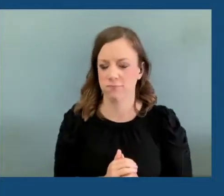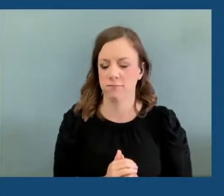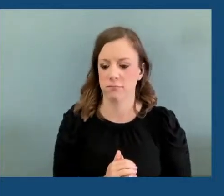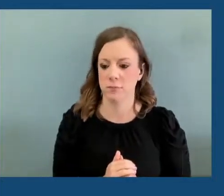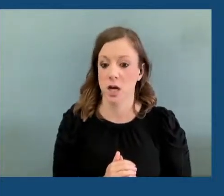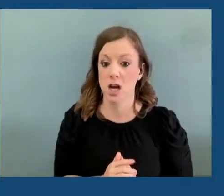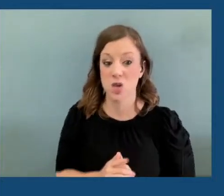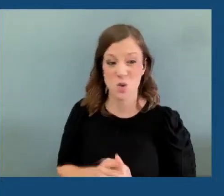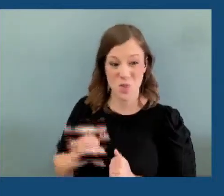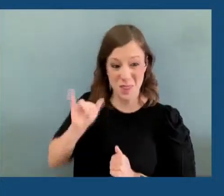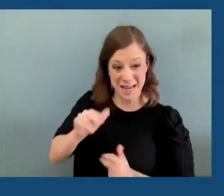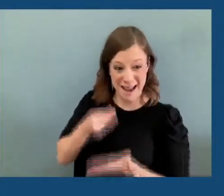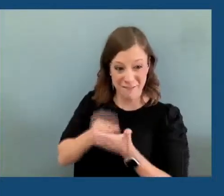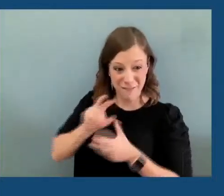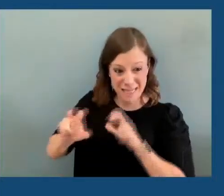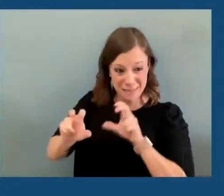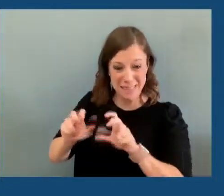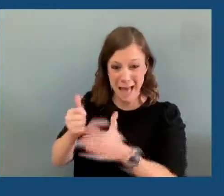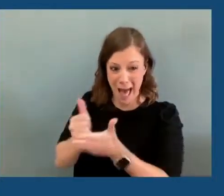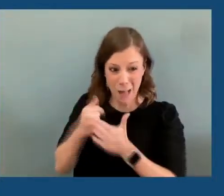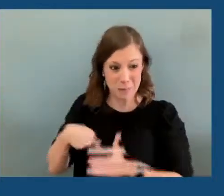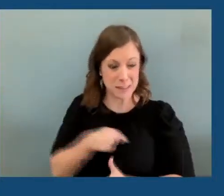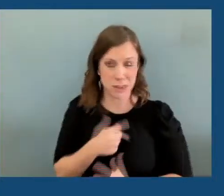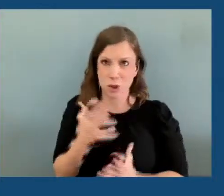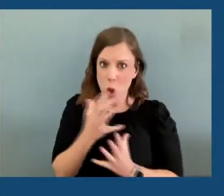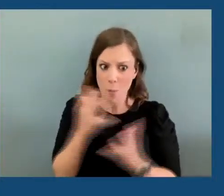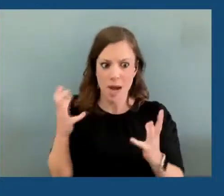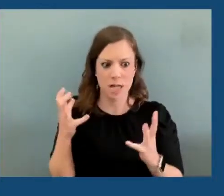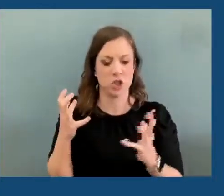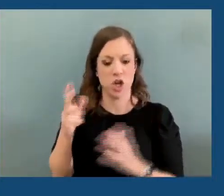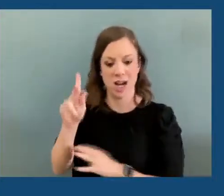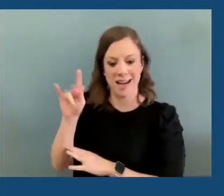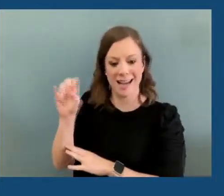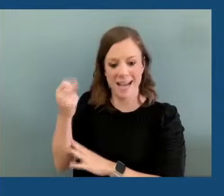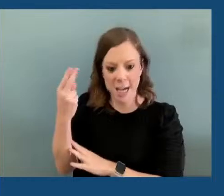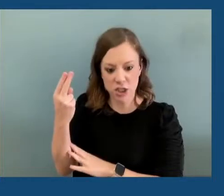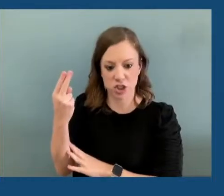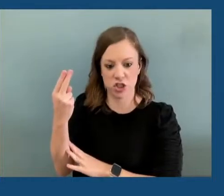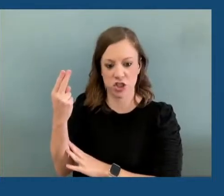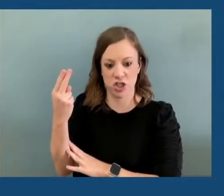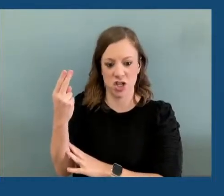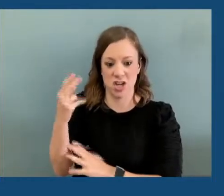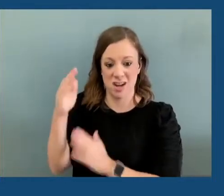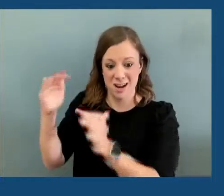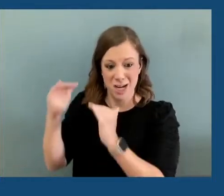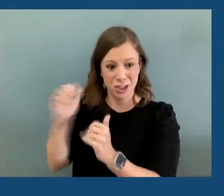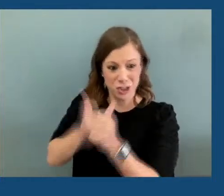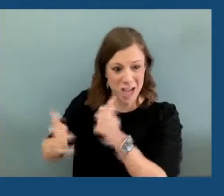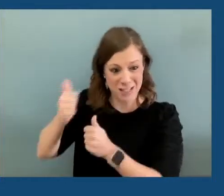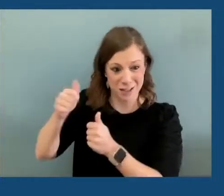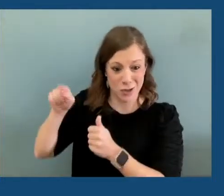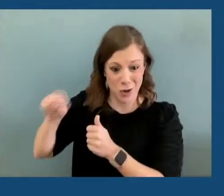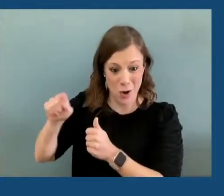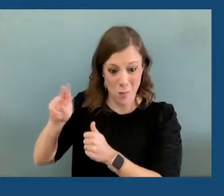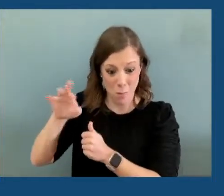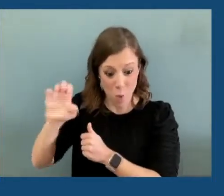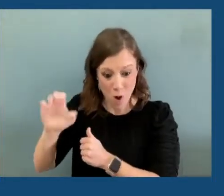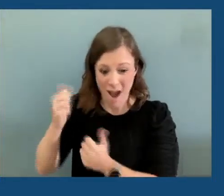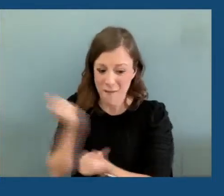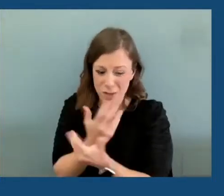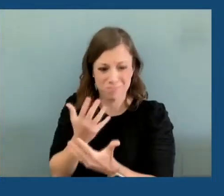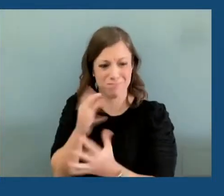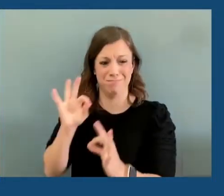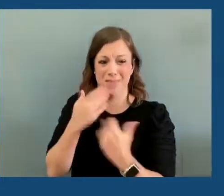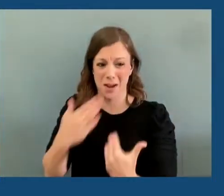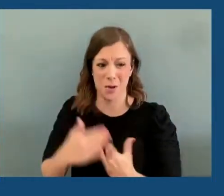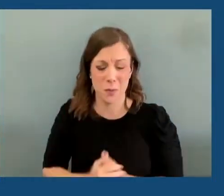The Chancellor, Kesh, more on what we are fighting for. And I just have to say to the students here, please know we believe in